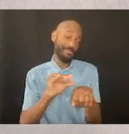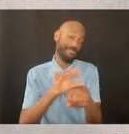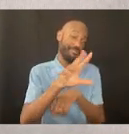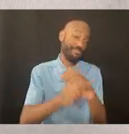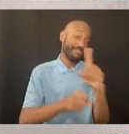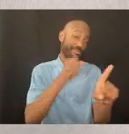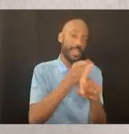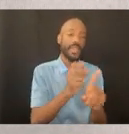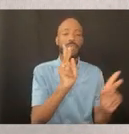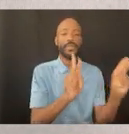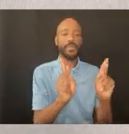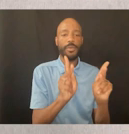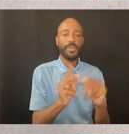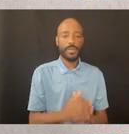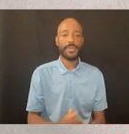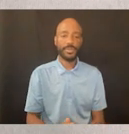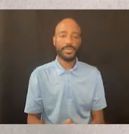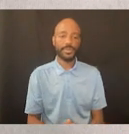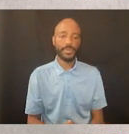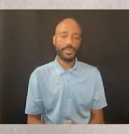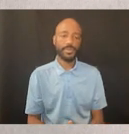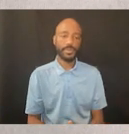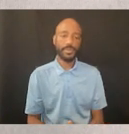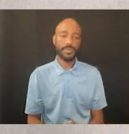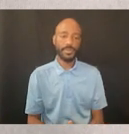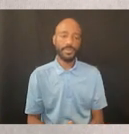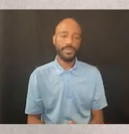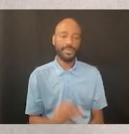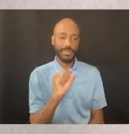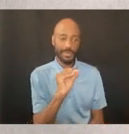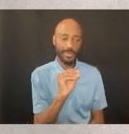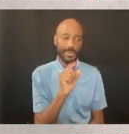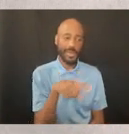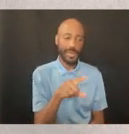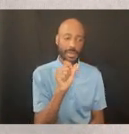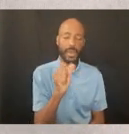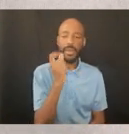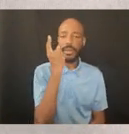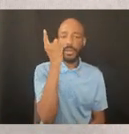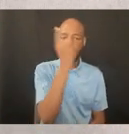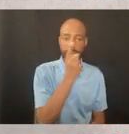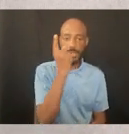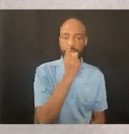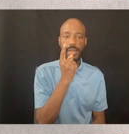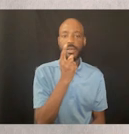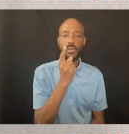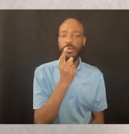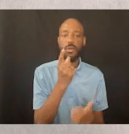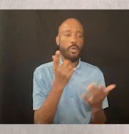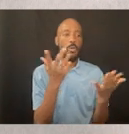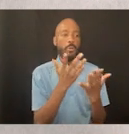on people that they can consider what both they're discarding